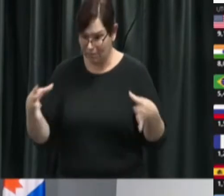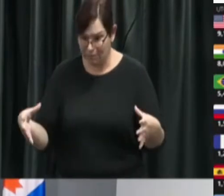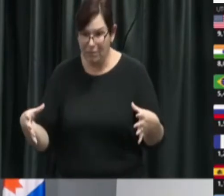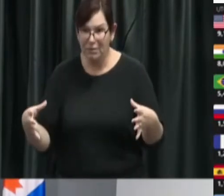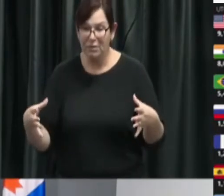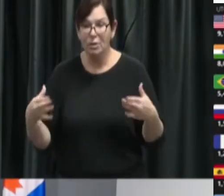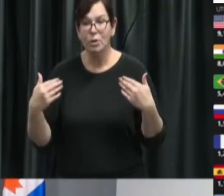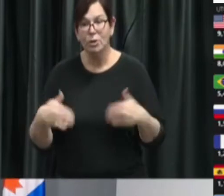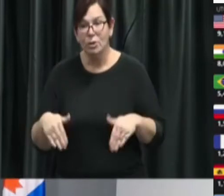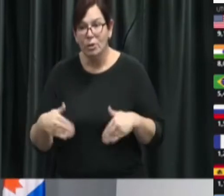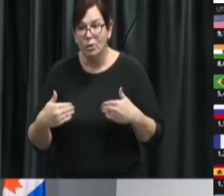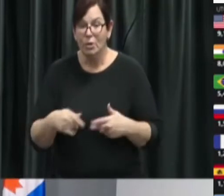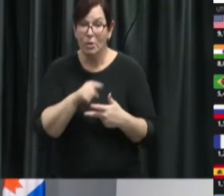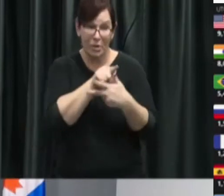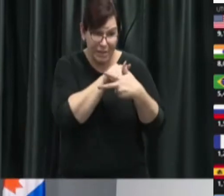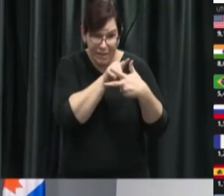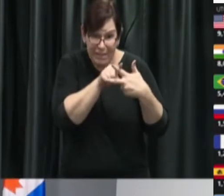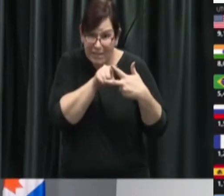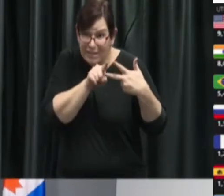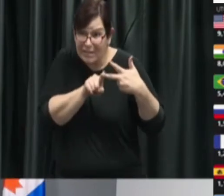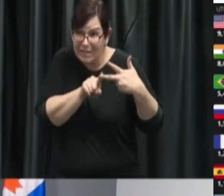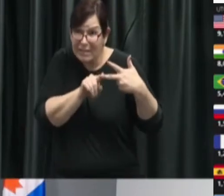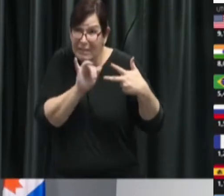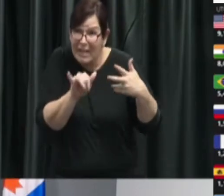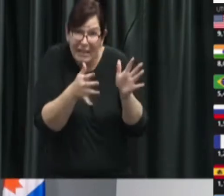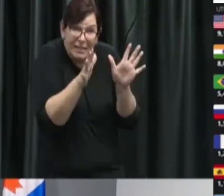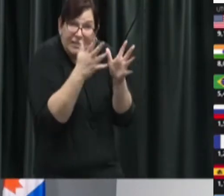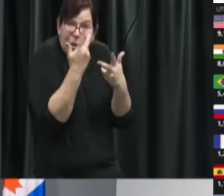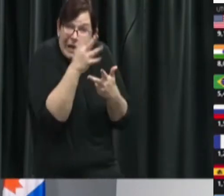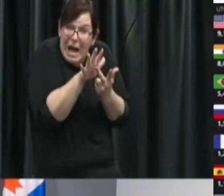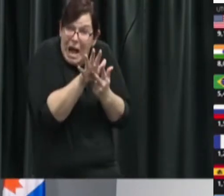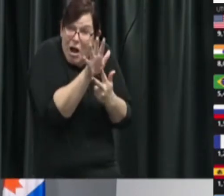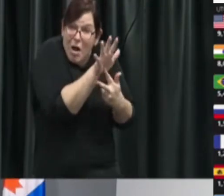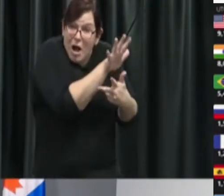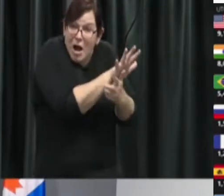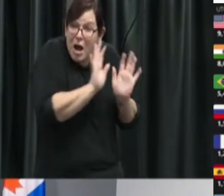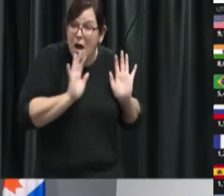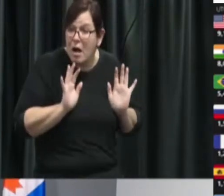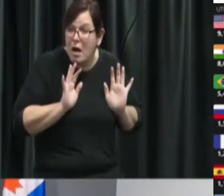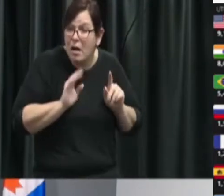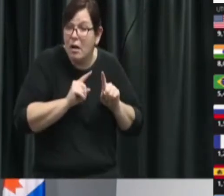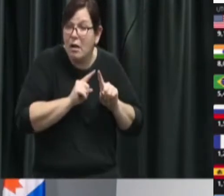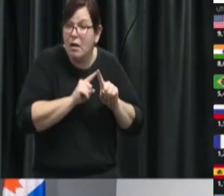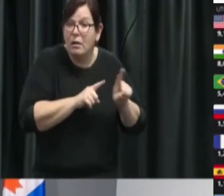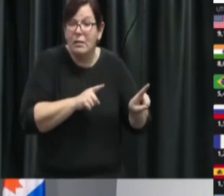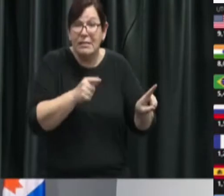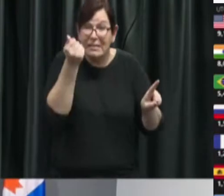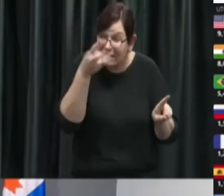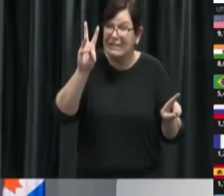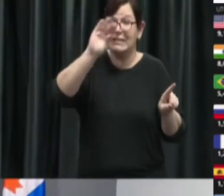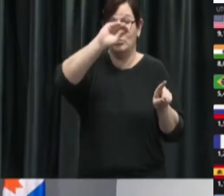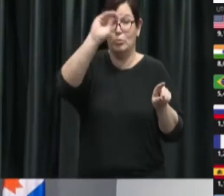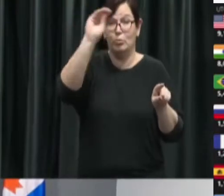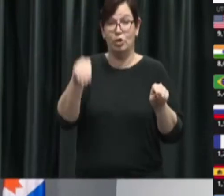part of the city, representing roughly 16% of the total population, or